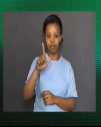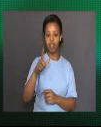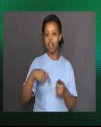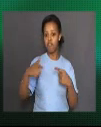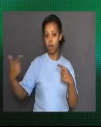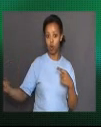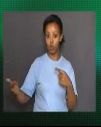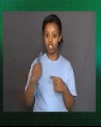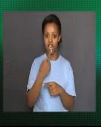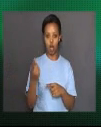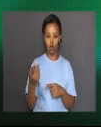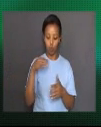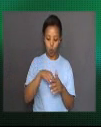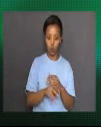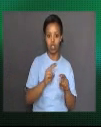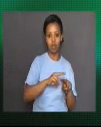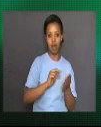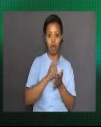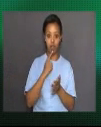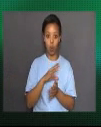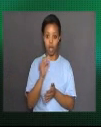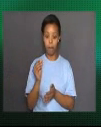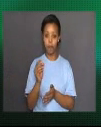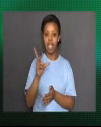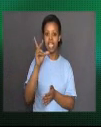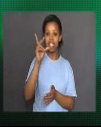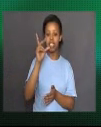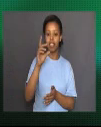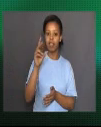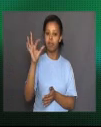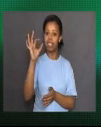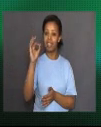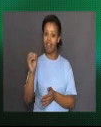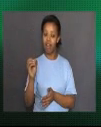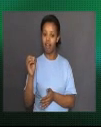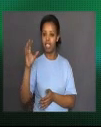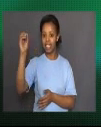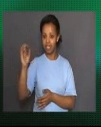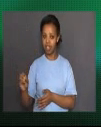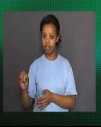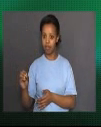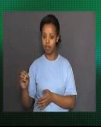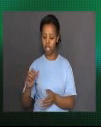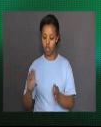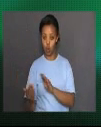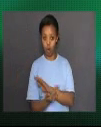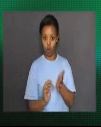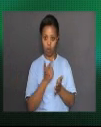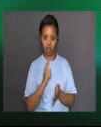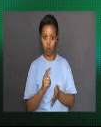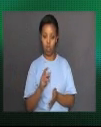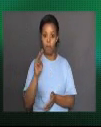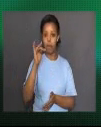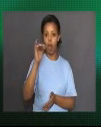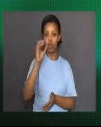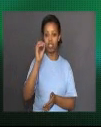Notice that the cells are rotated 90 degrees from their relative positions during Meiosis 1.